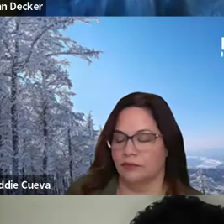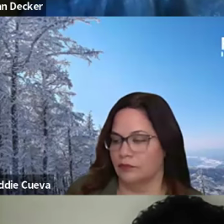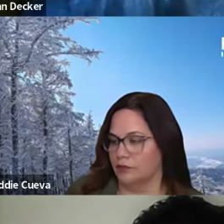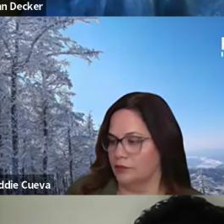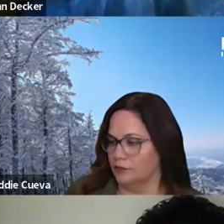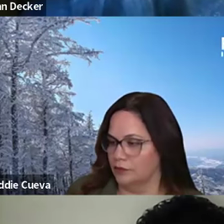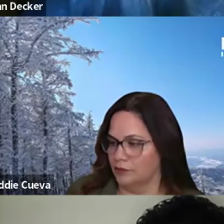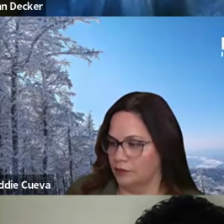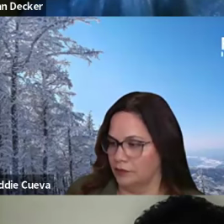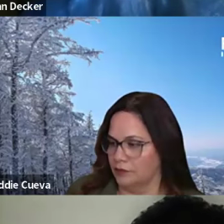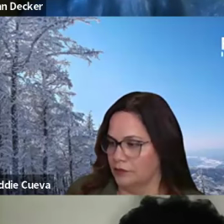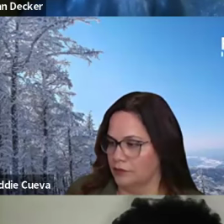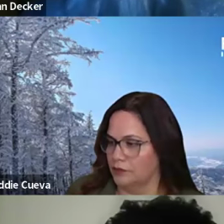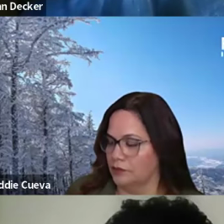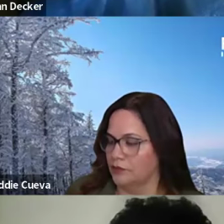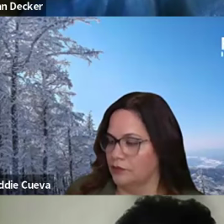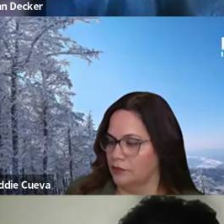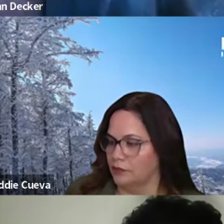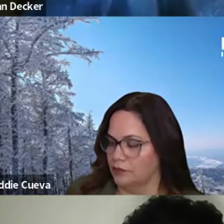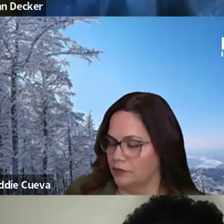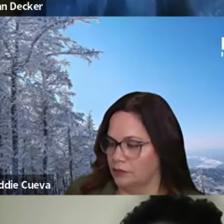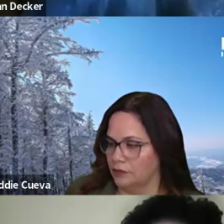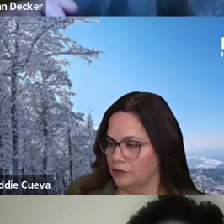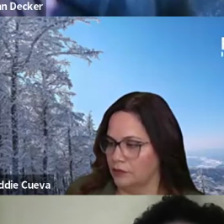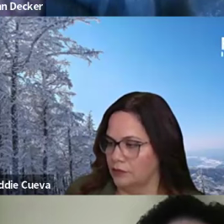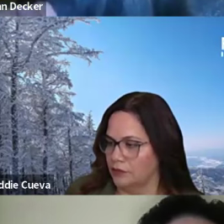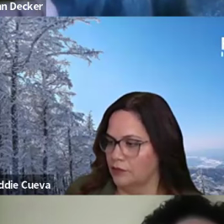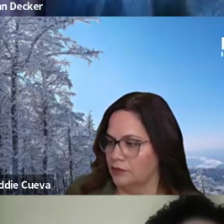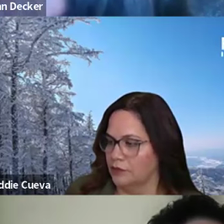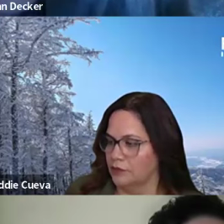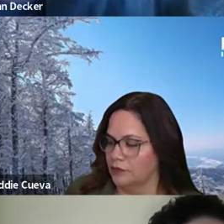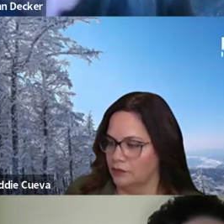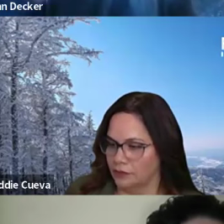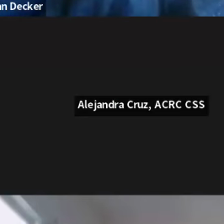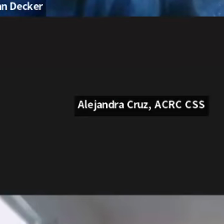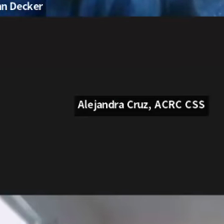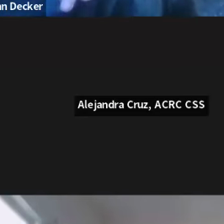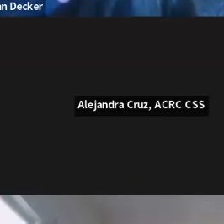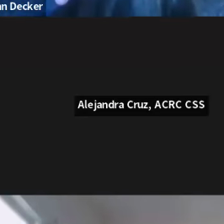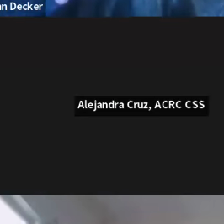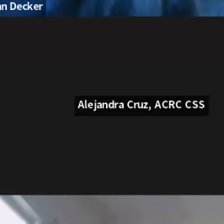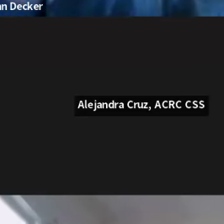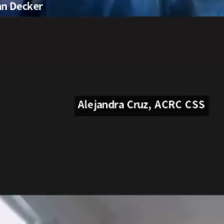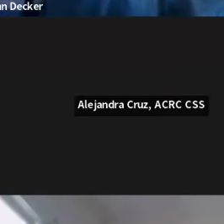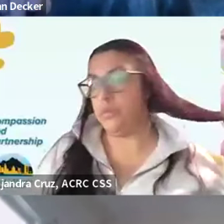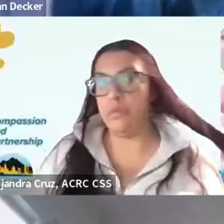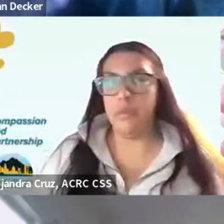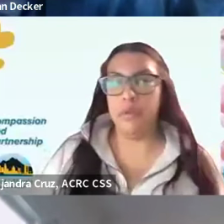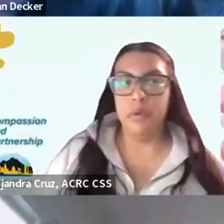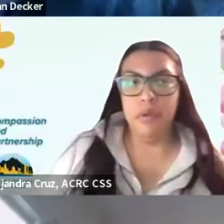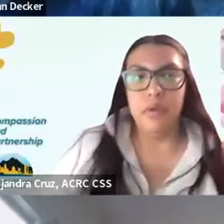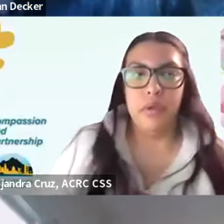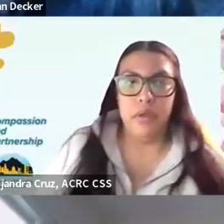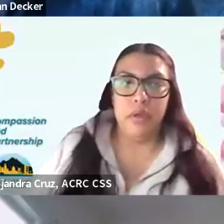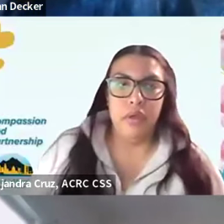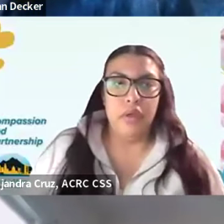next month, because if there's any issues with your rates, we want to catch it as quickly as we can in accounting to get you in